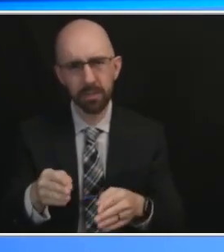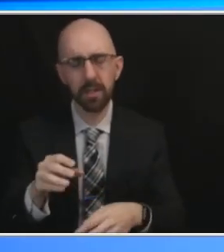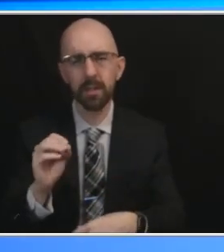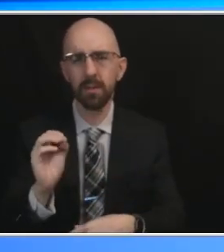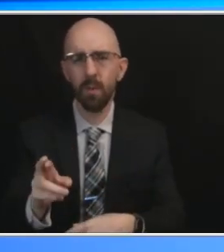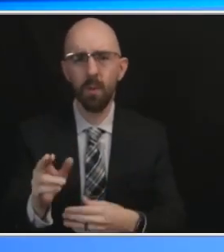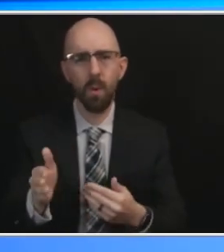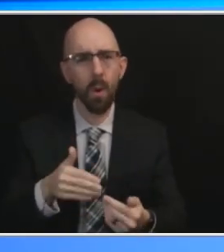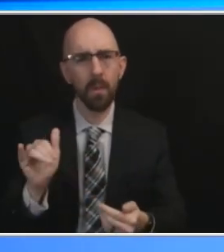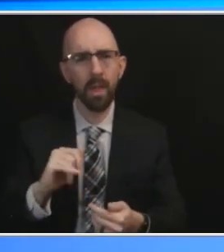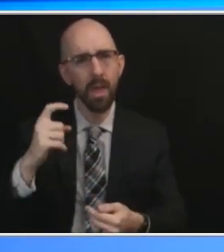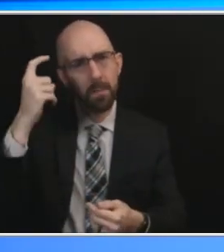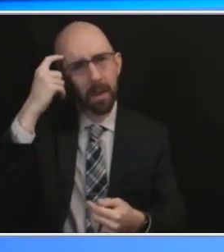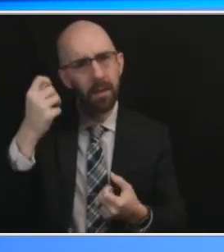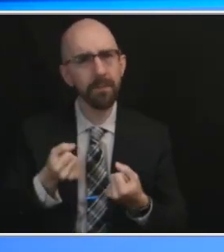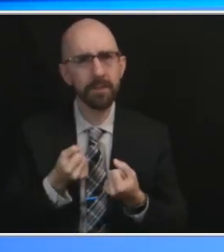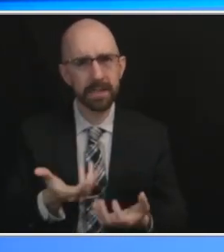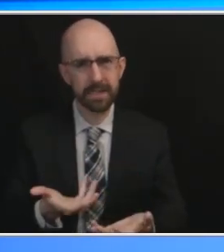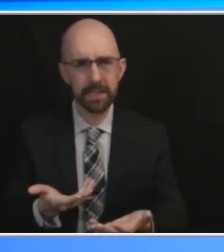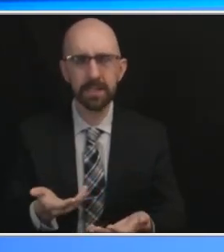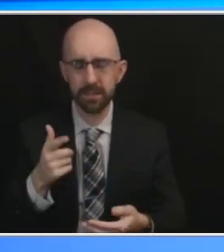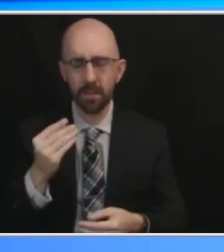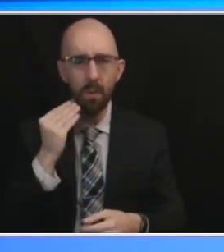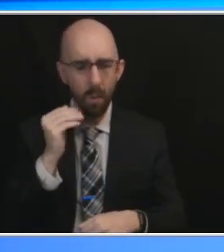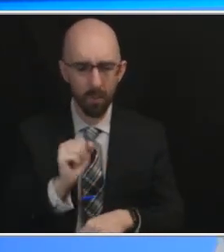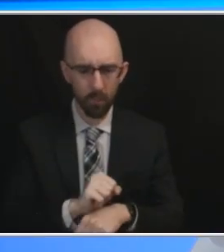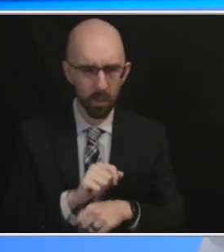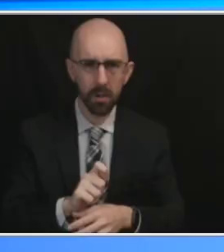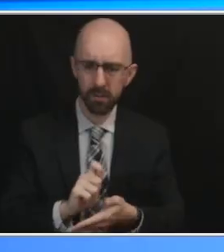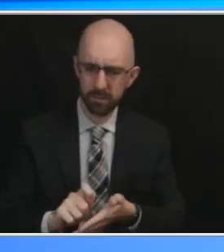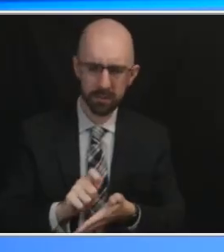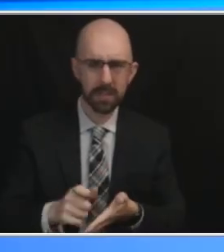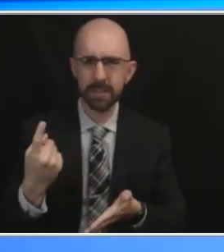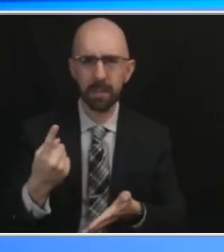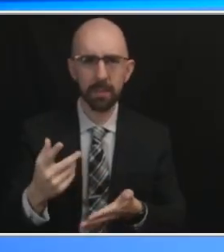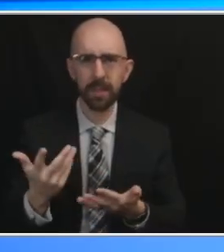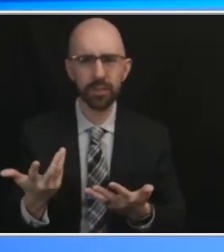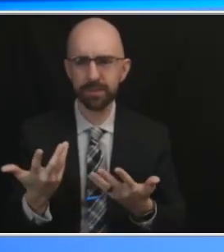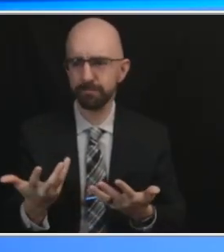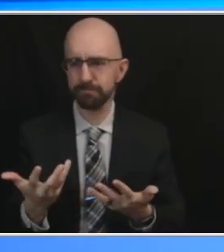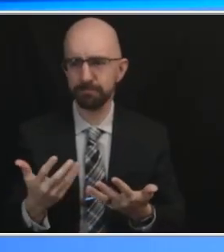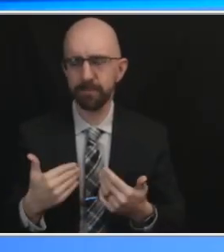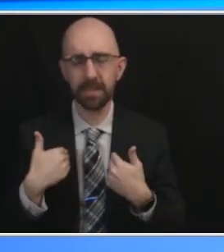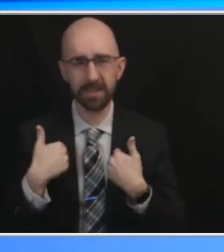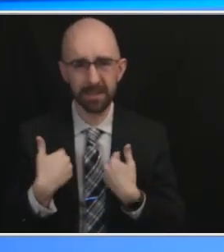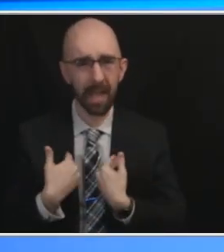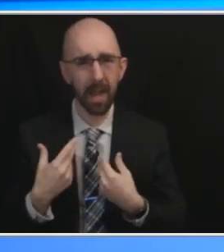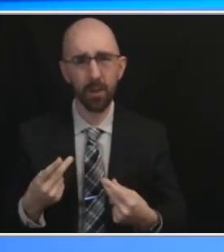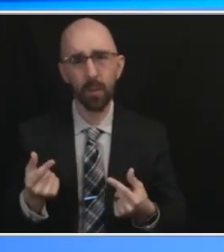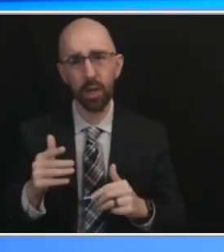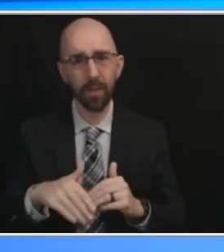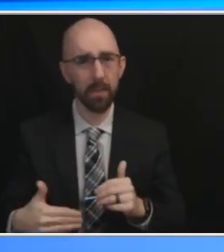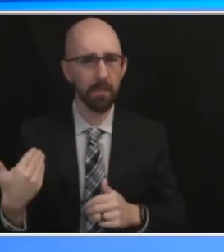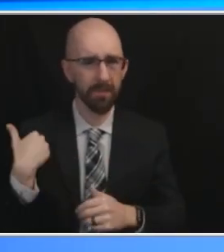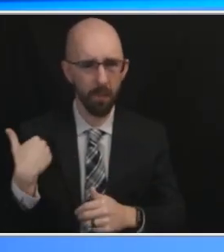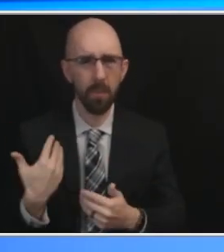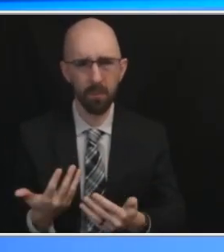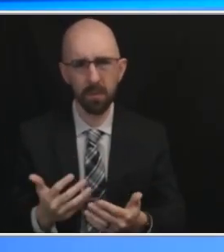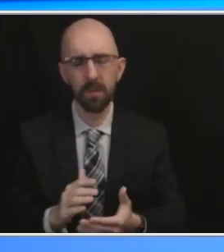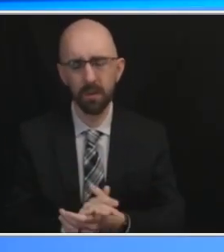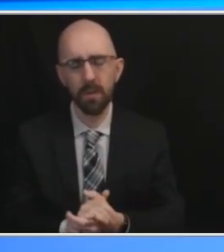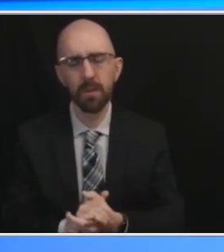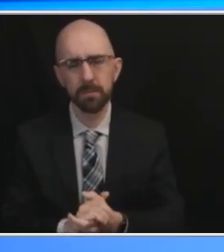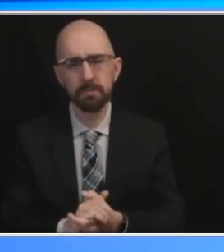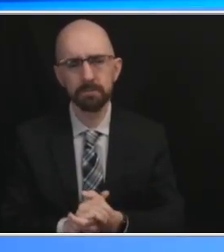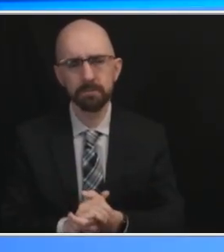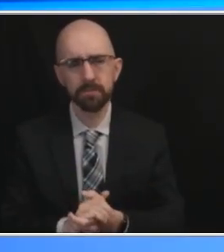mental fatigue, right? Doing their homework or something like that, and just, getting tired much quicker than they would have before. And then I